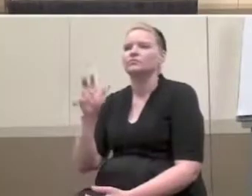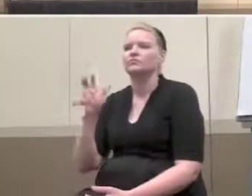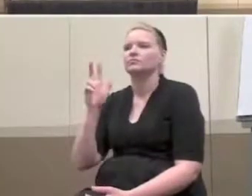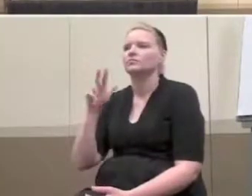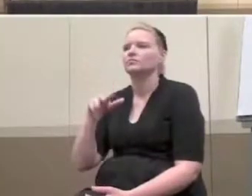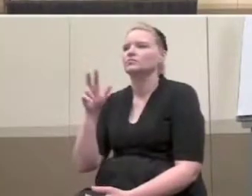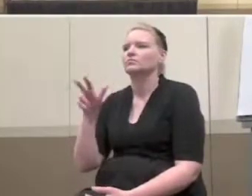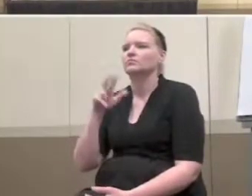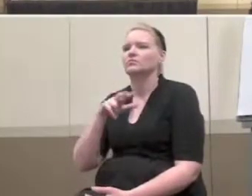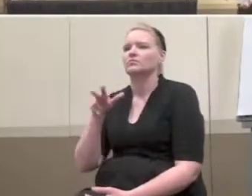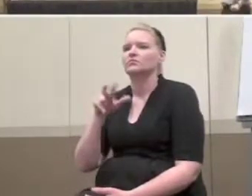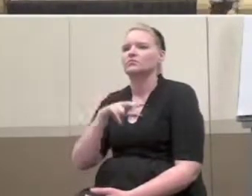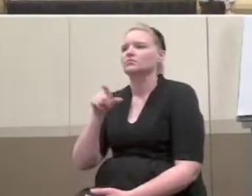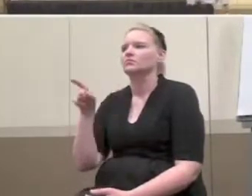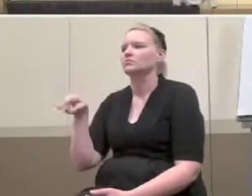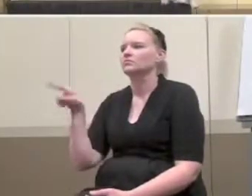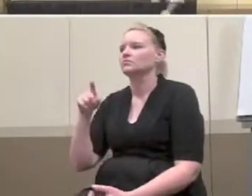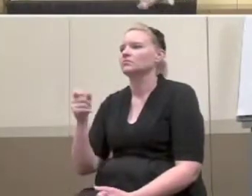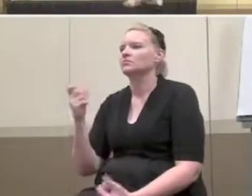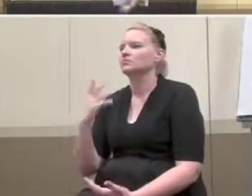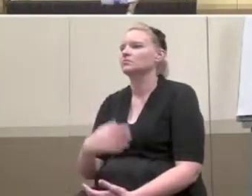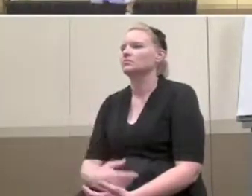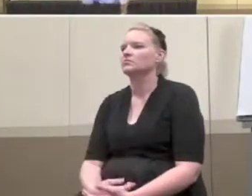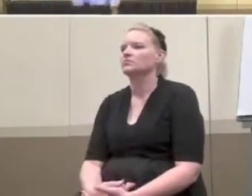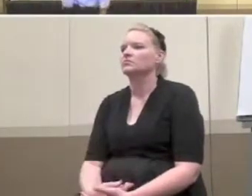And how many do we have on this side?